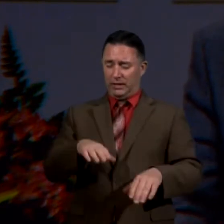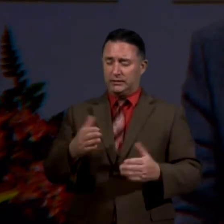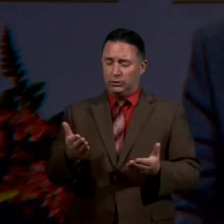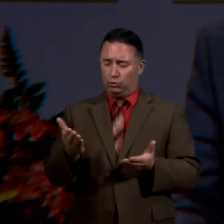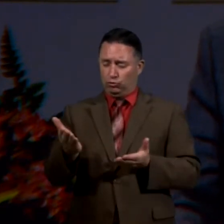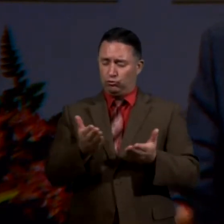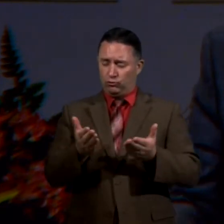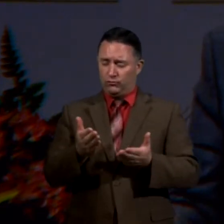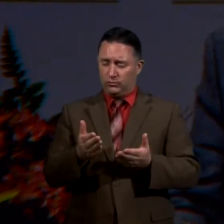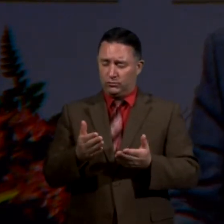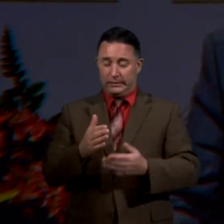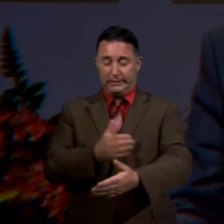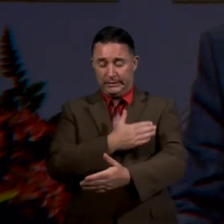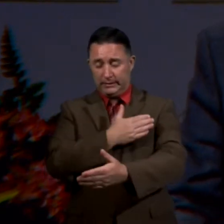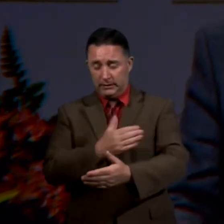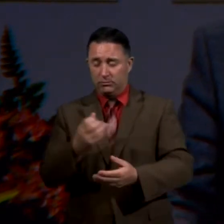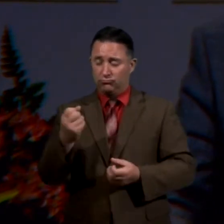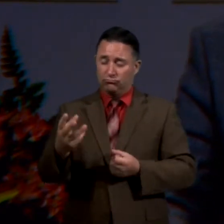service through the singing.